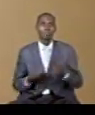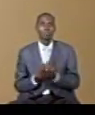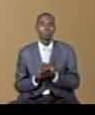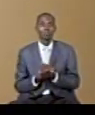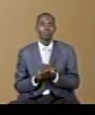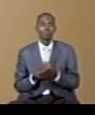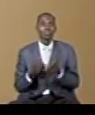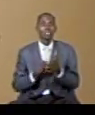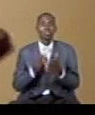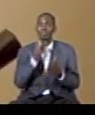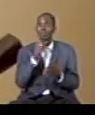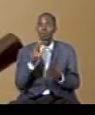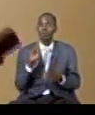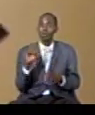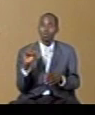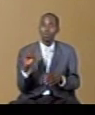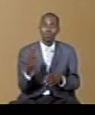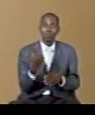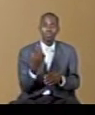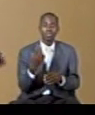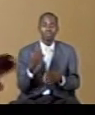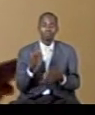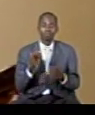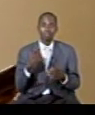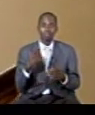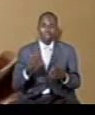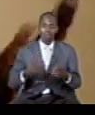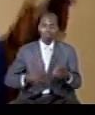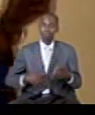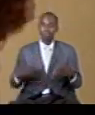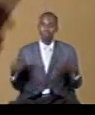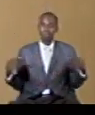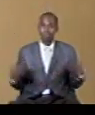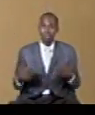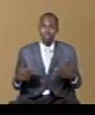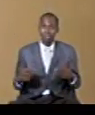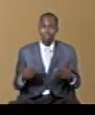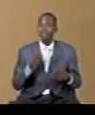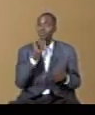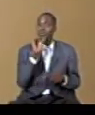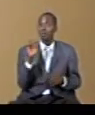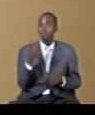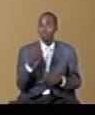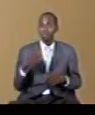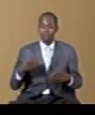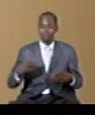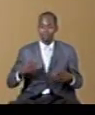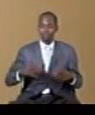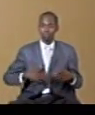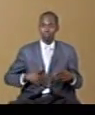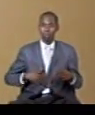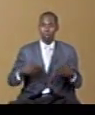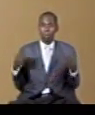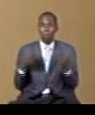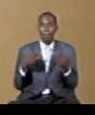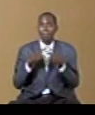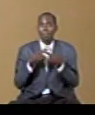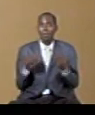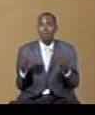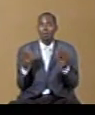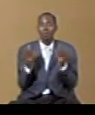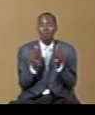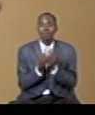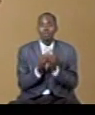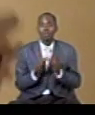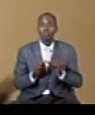It is not only stomach, praise God, not only stomach ache, but with